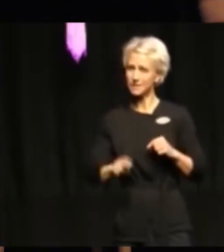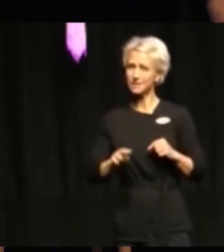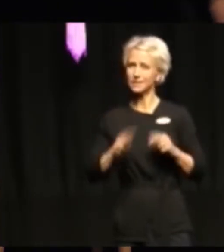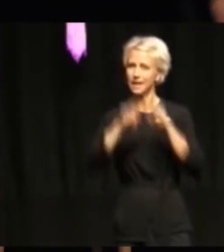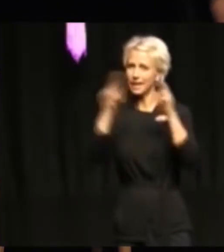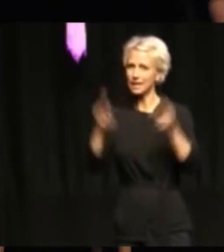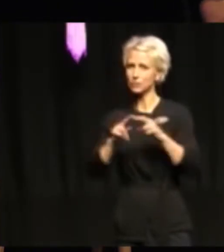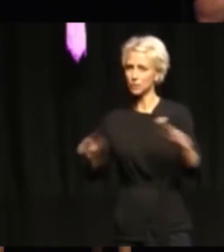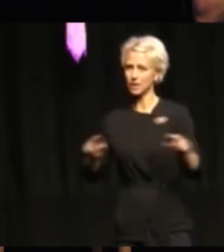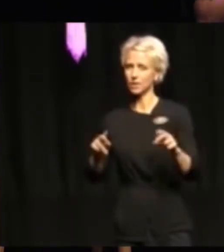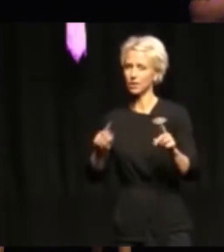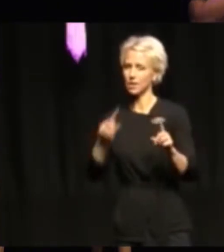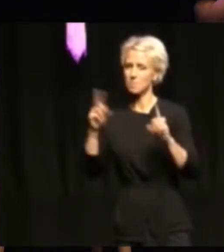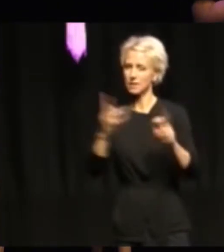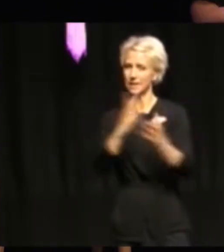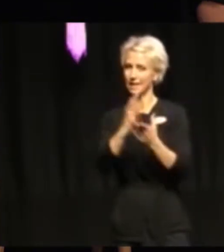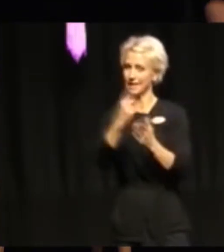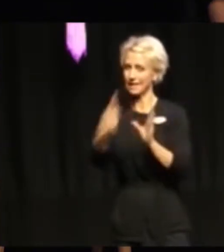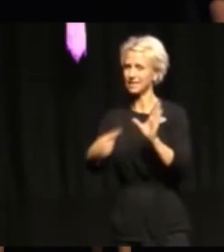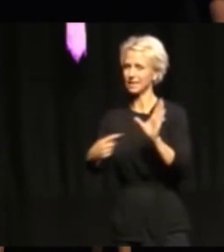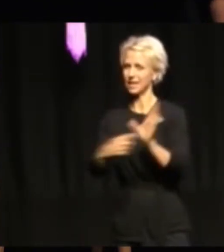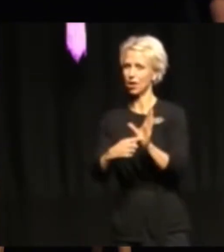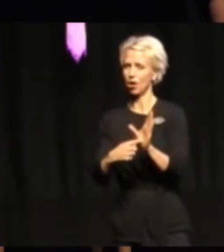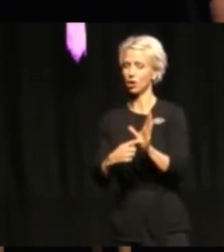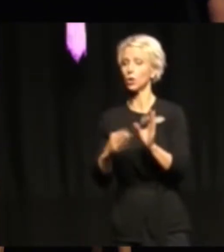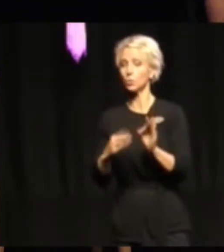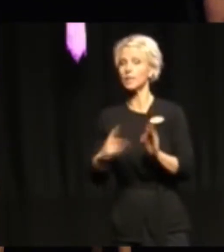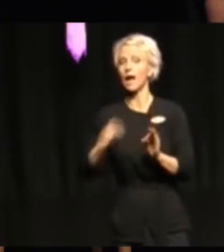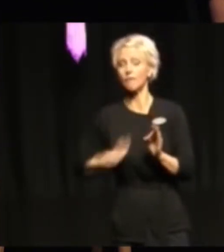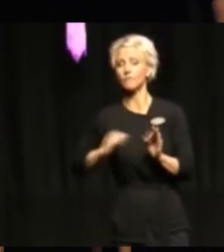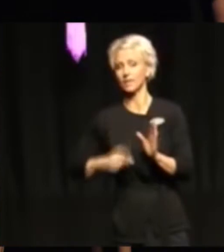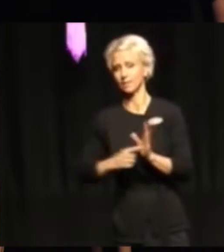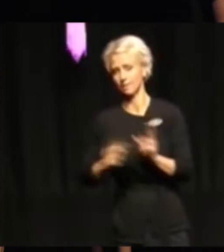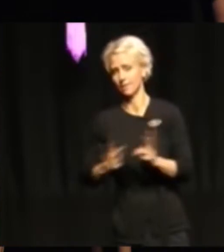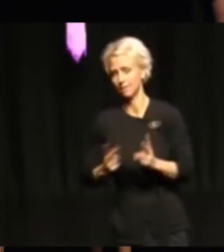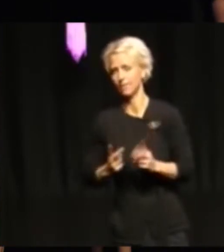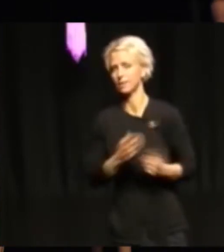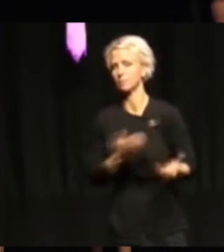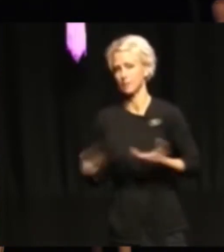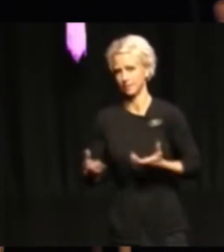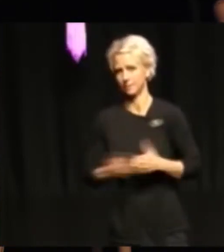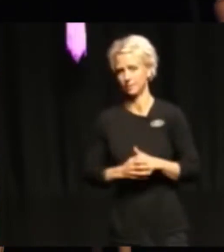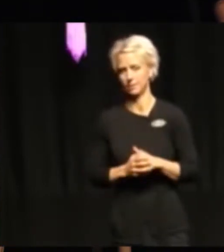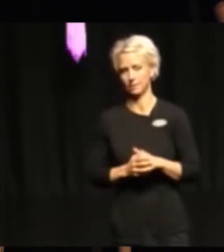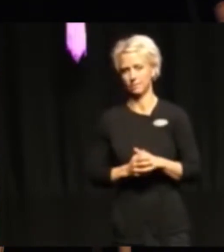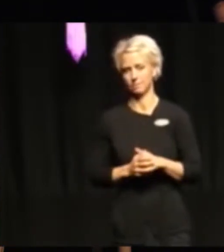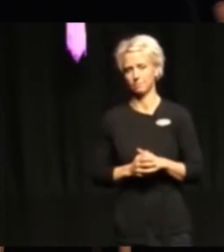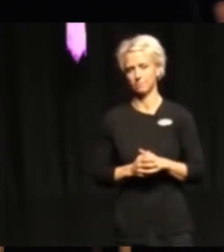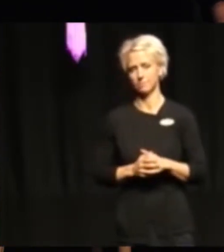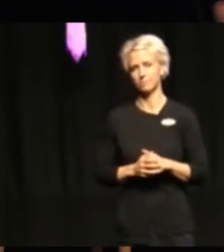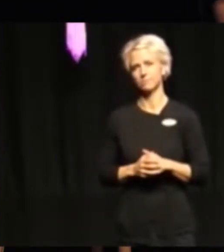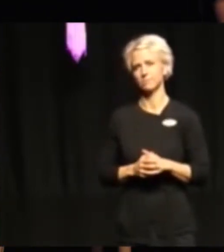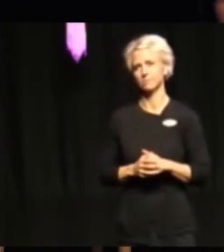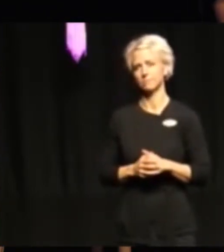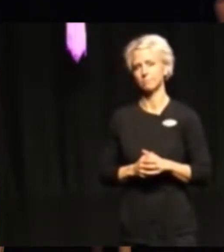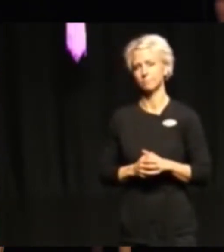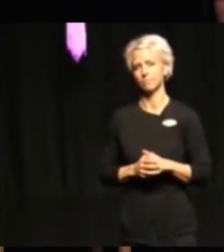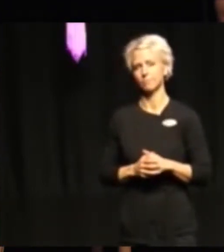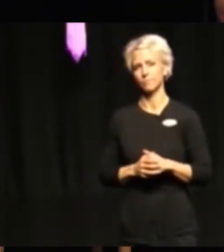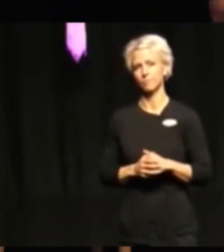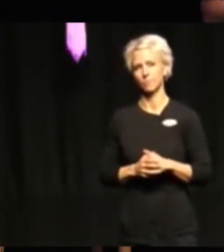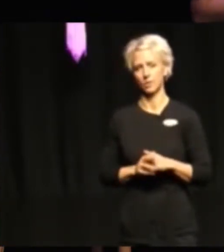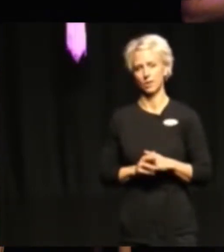international human rights law, or the interpretation of it. So that's when we started to talk